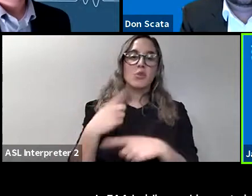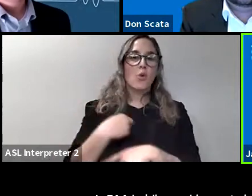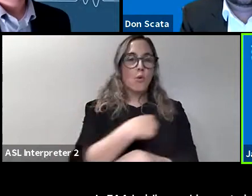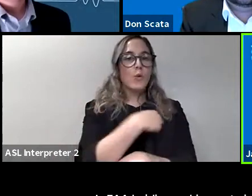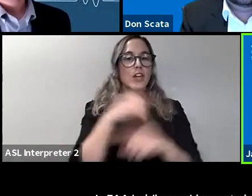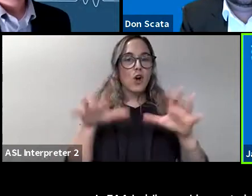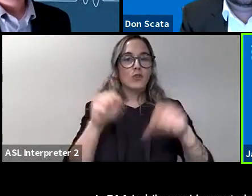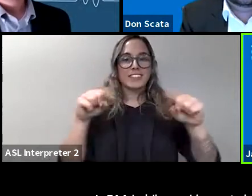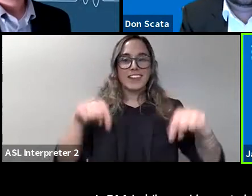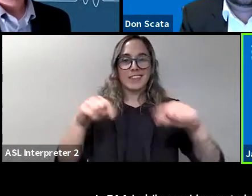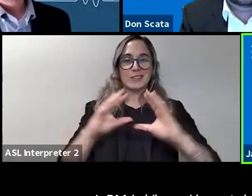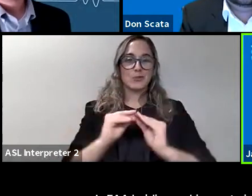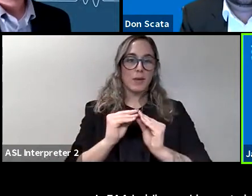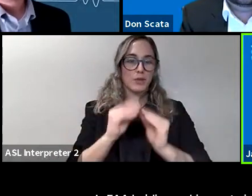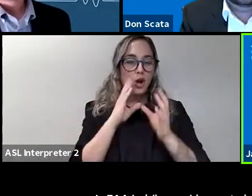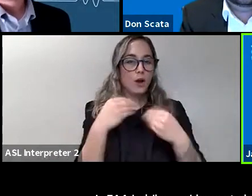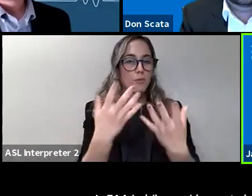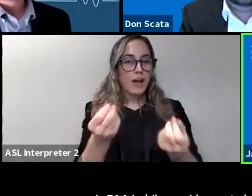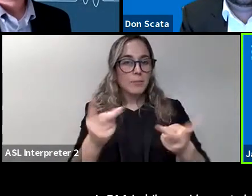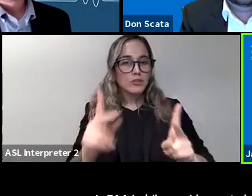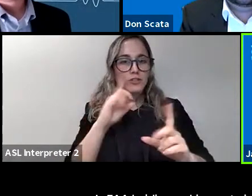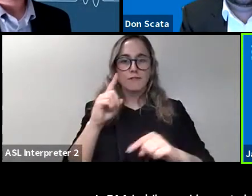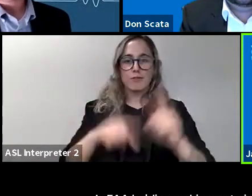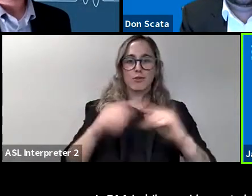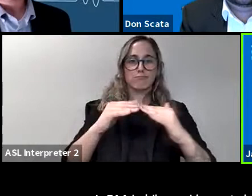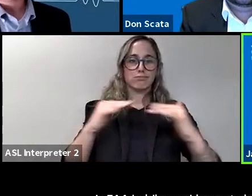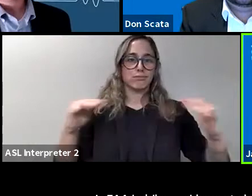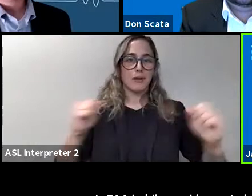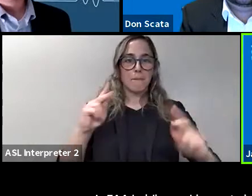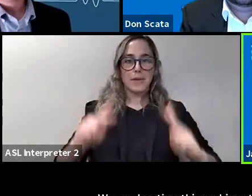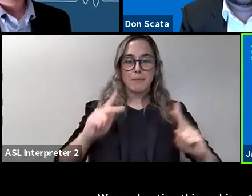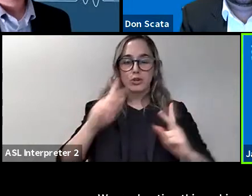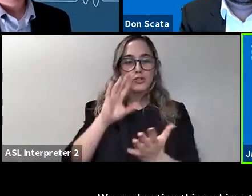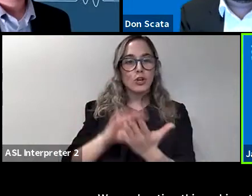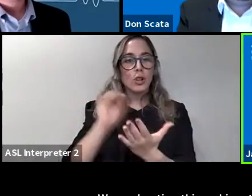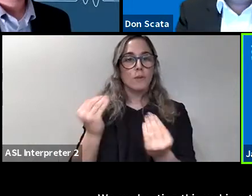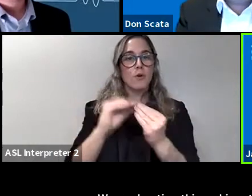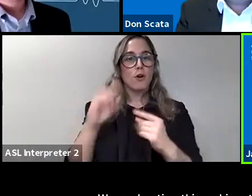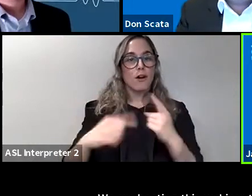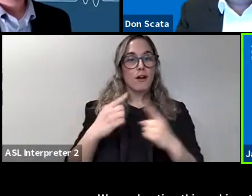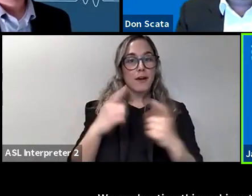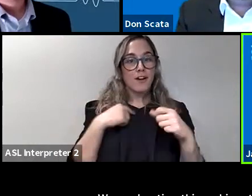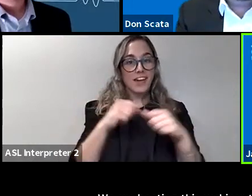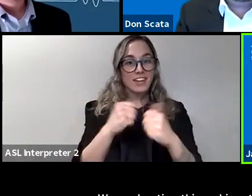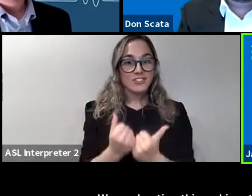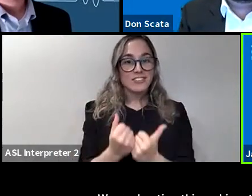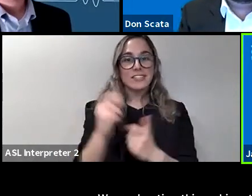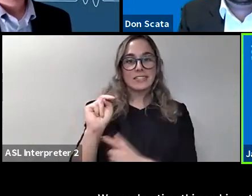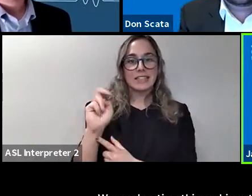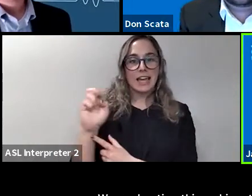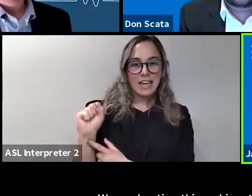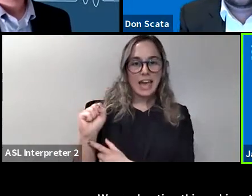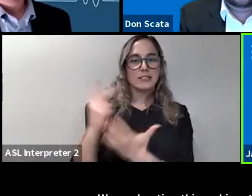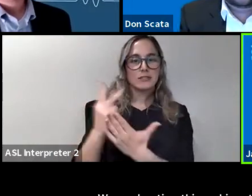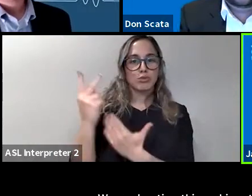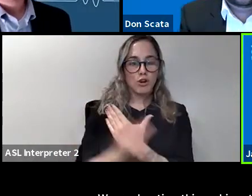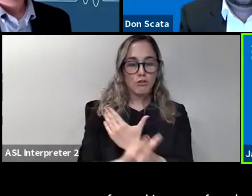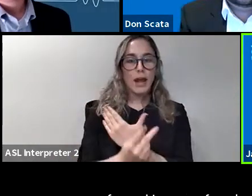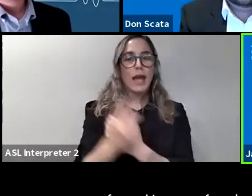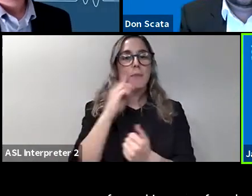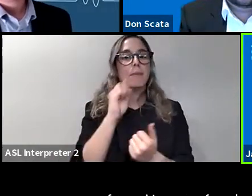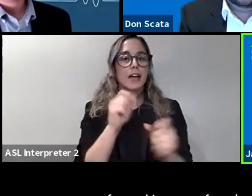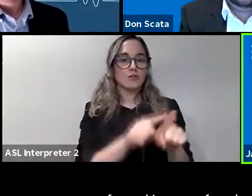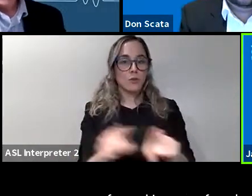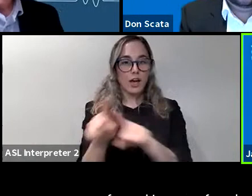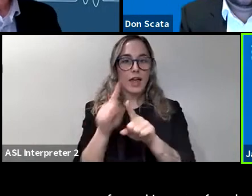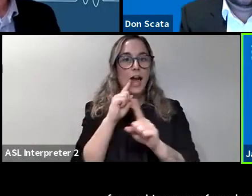an opportunity for a wide range of people to learn more about the agency's noise research program, as well as the Neighborhood